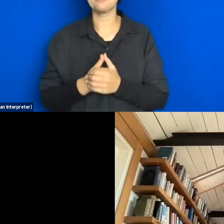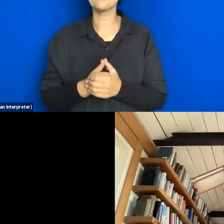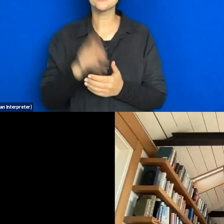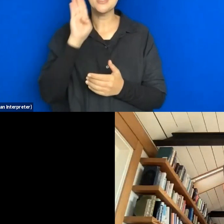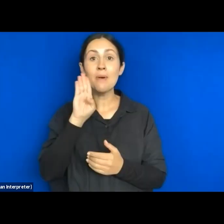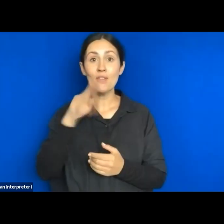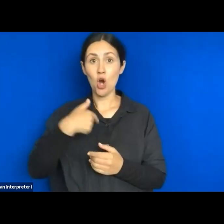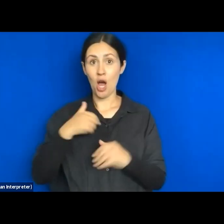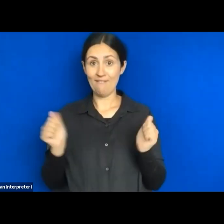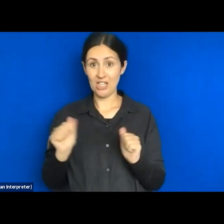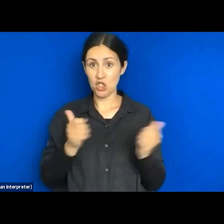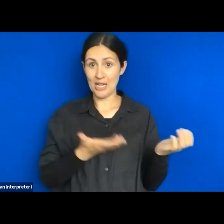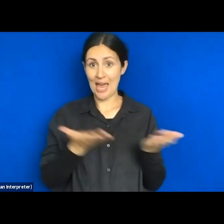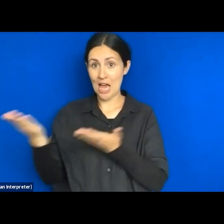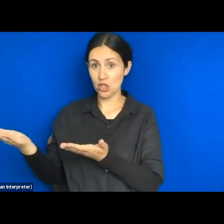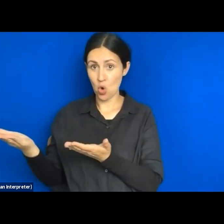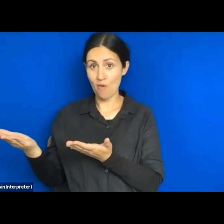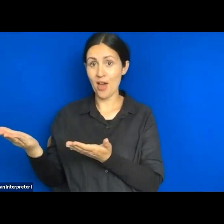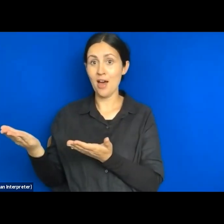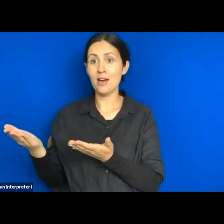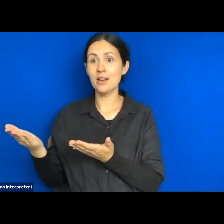finish and hand over